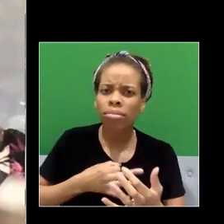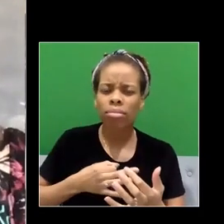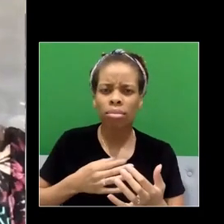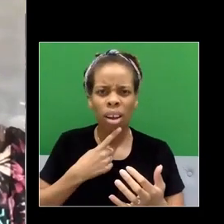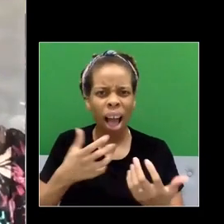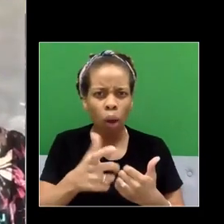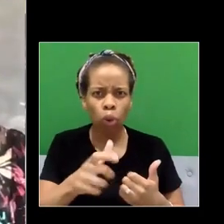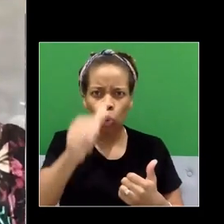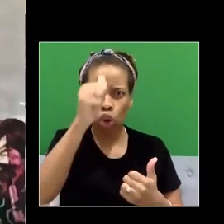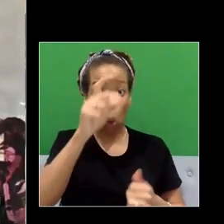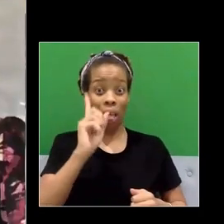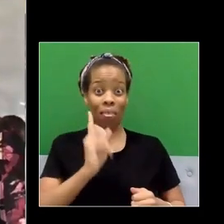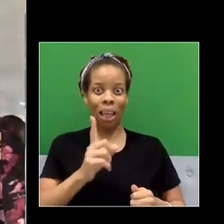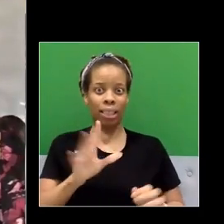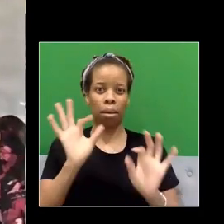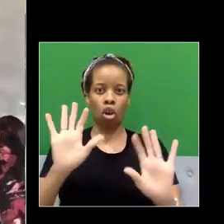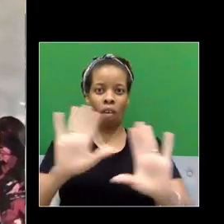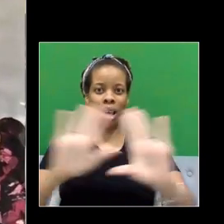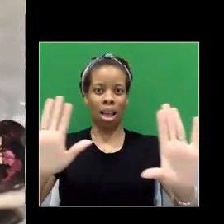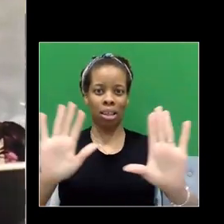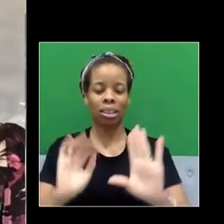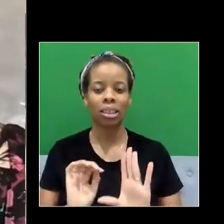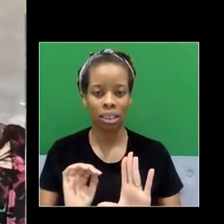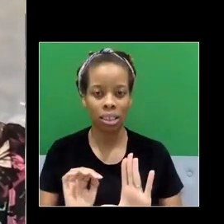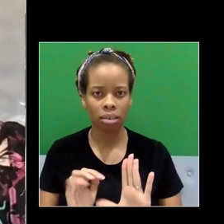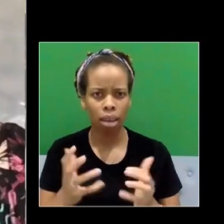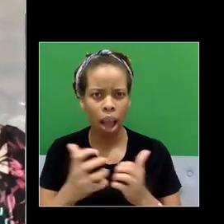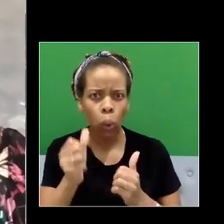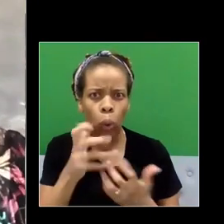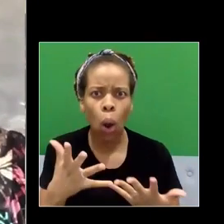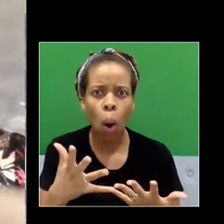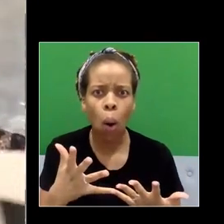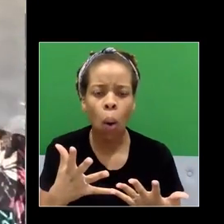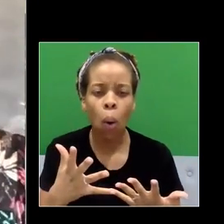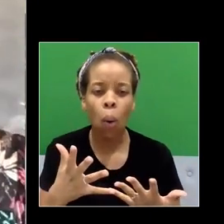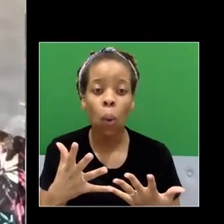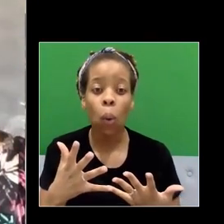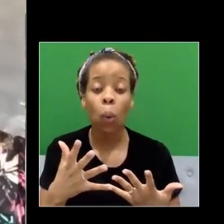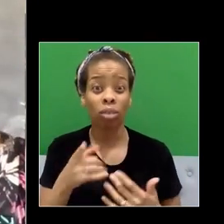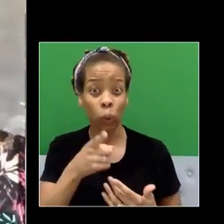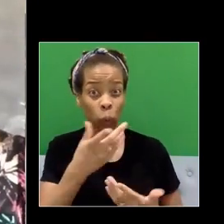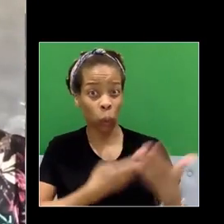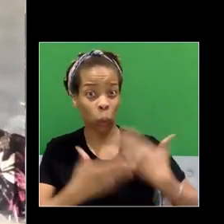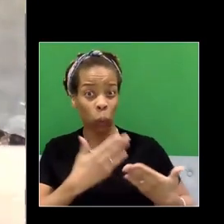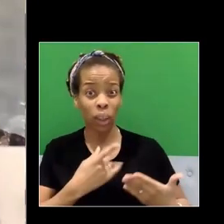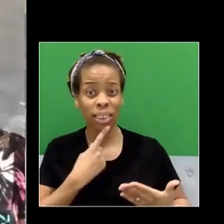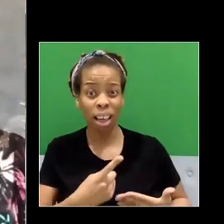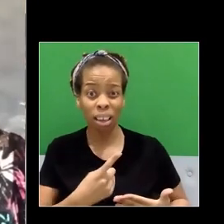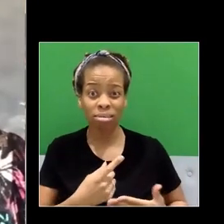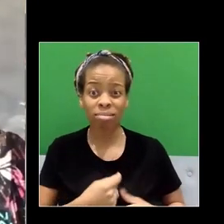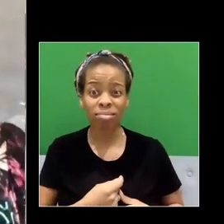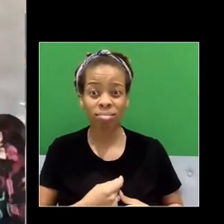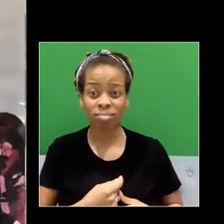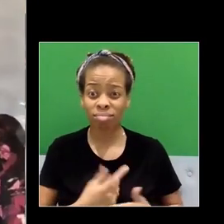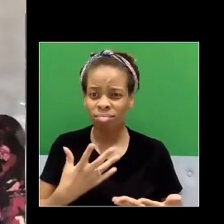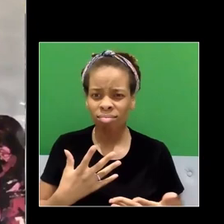how do you know it's worked, or how do you know it's a good. And actually what I've just heard from you is that the wrestling